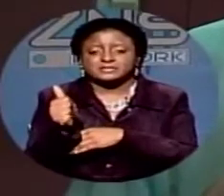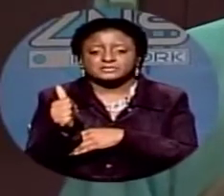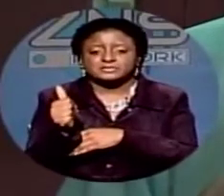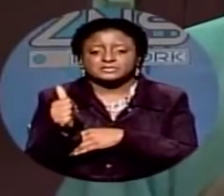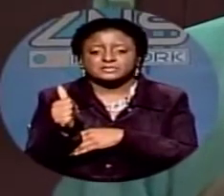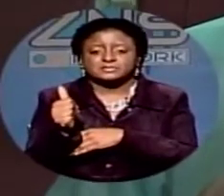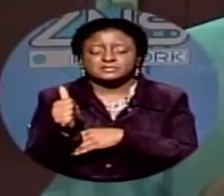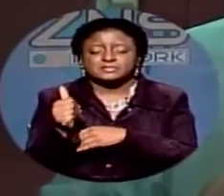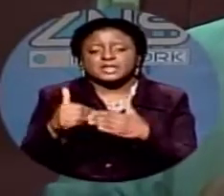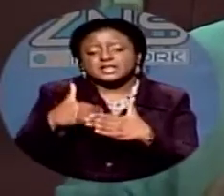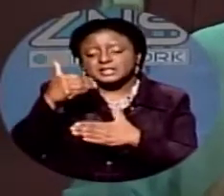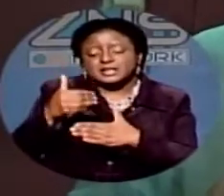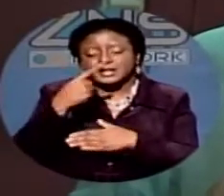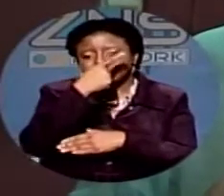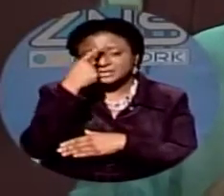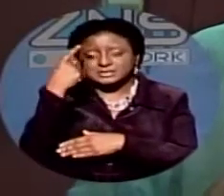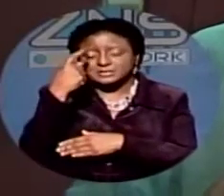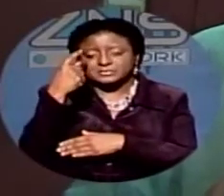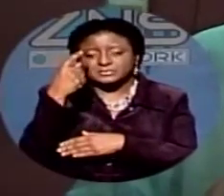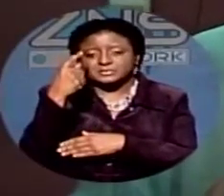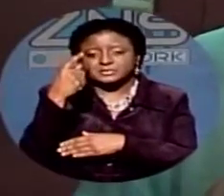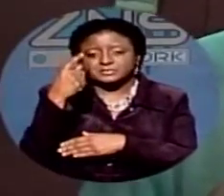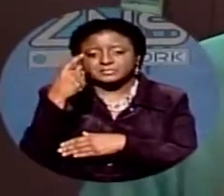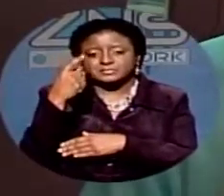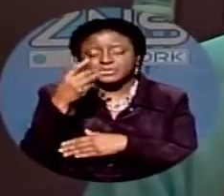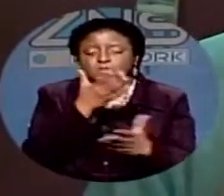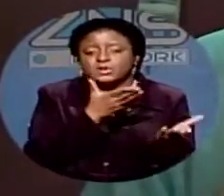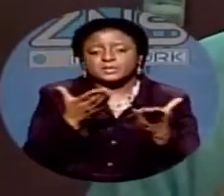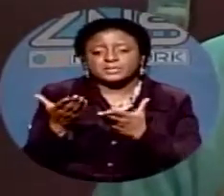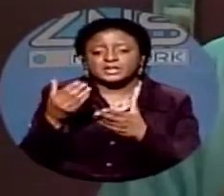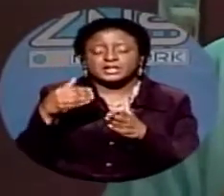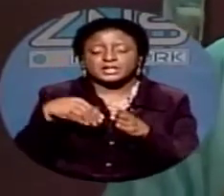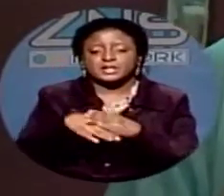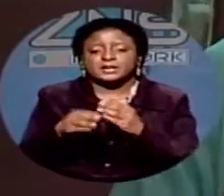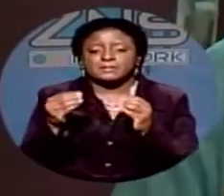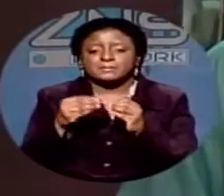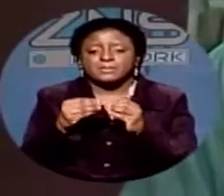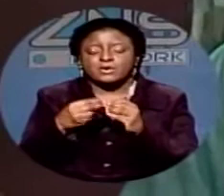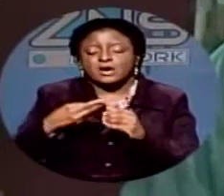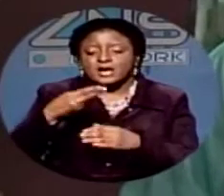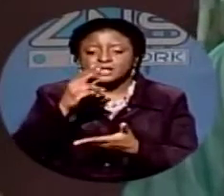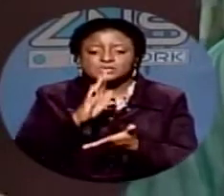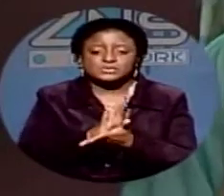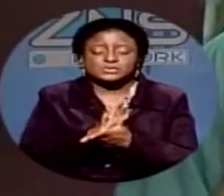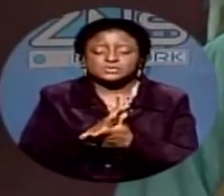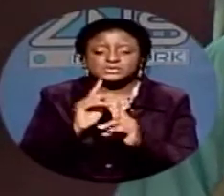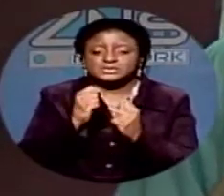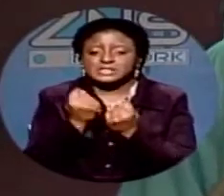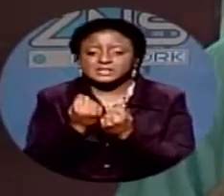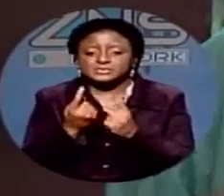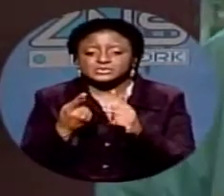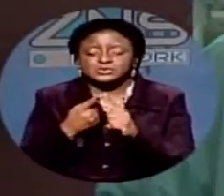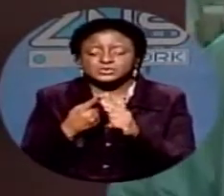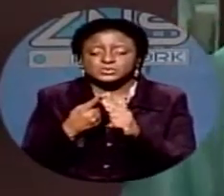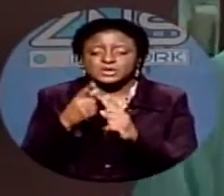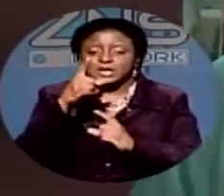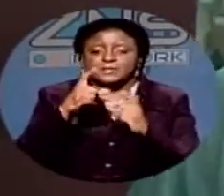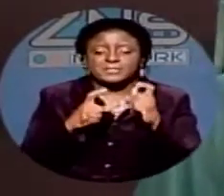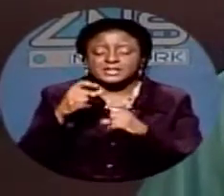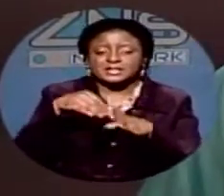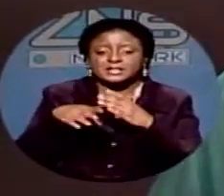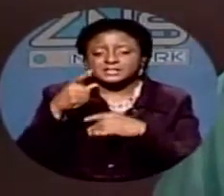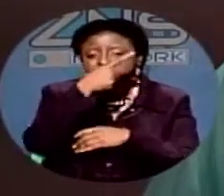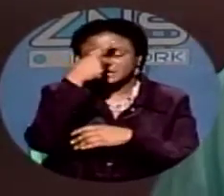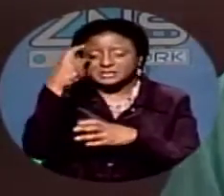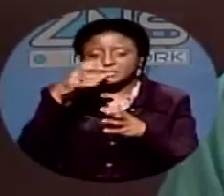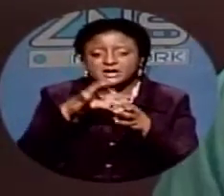summer to infiltrate, at least bring in more high school teams to compete in the Summer Thunder, which will get our high